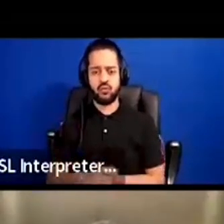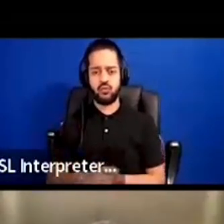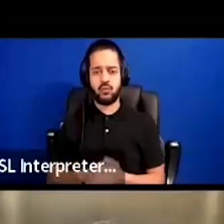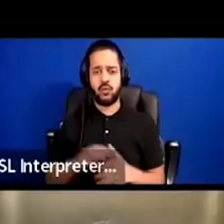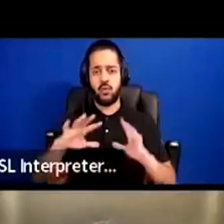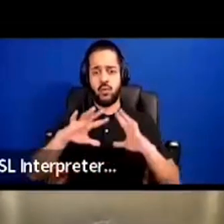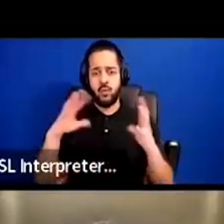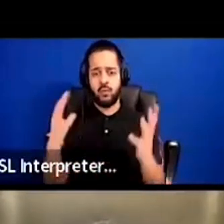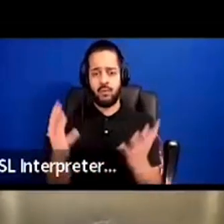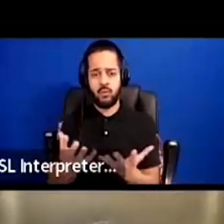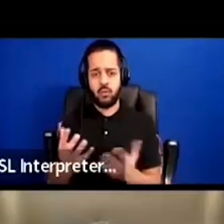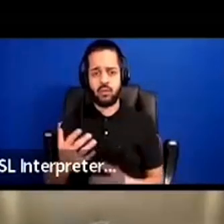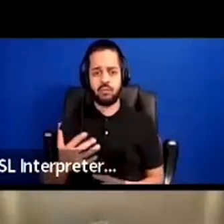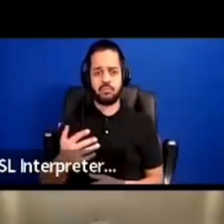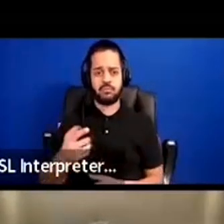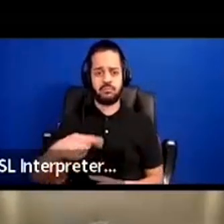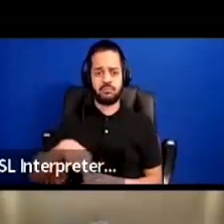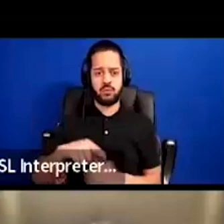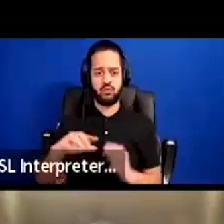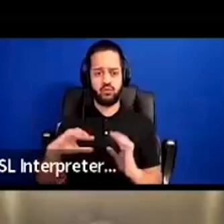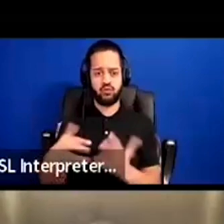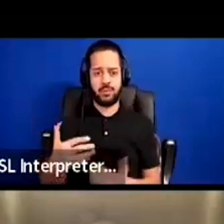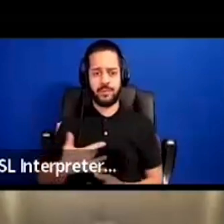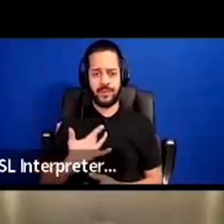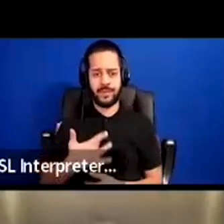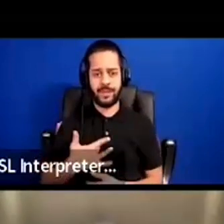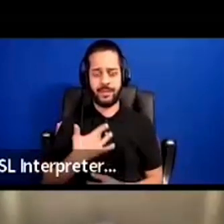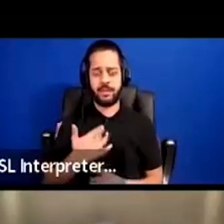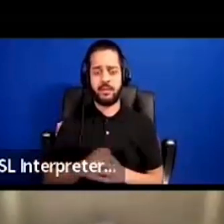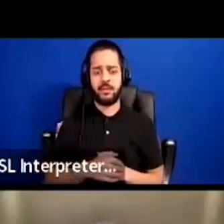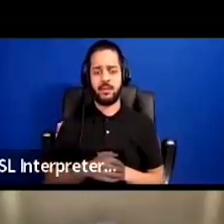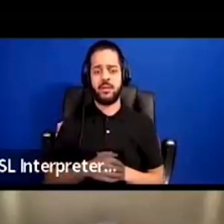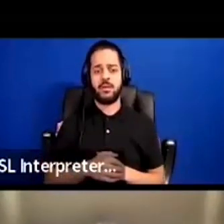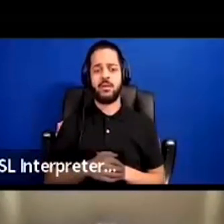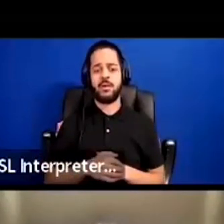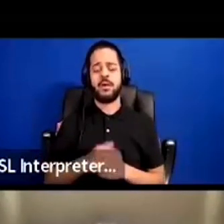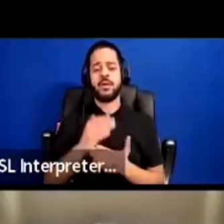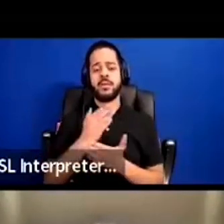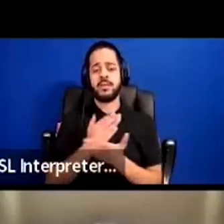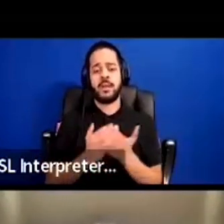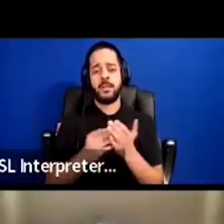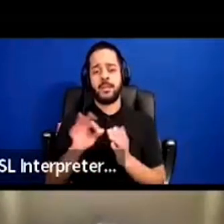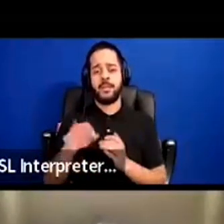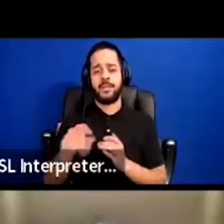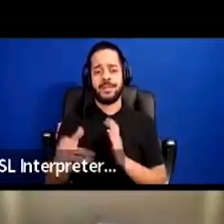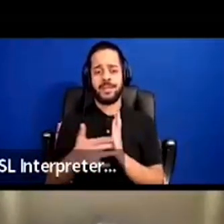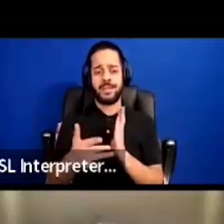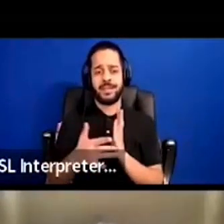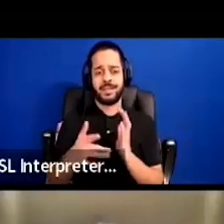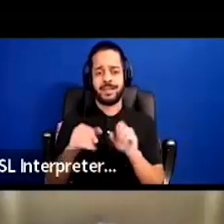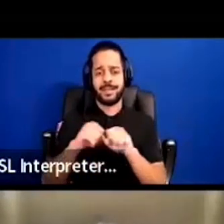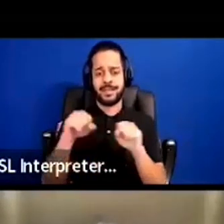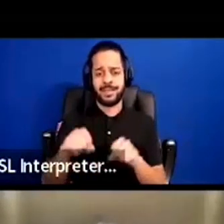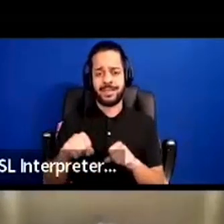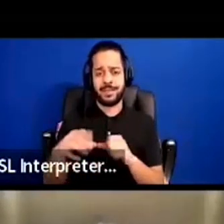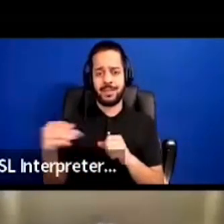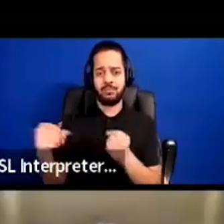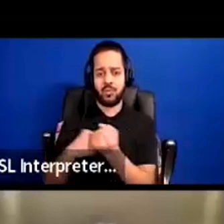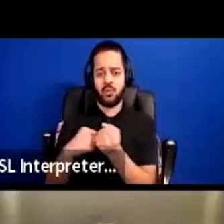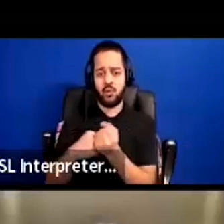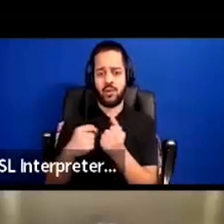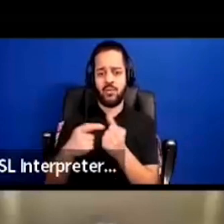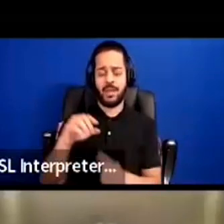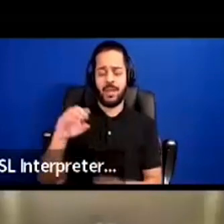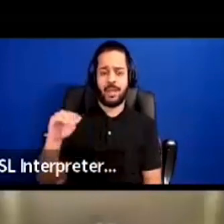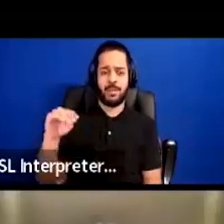Overall, we thought that some of the technical assistance and support from MSDE should be able to